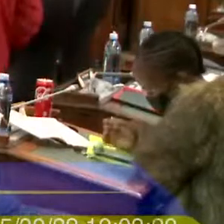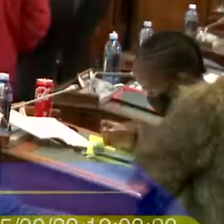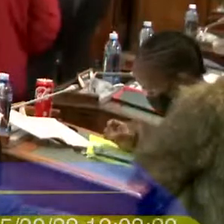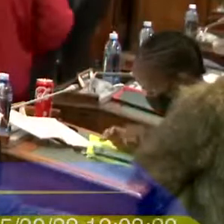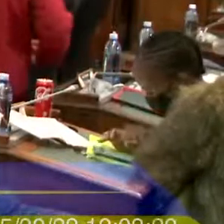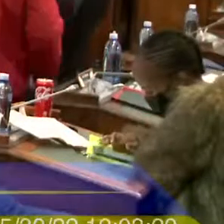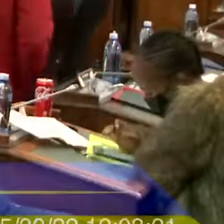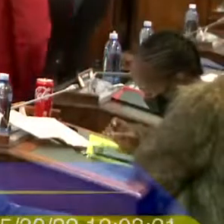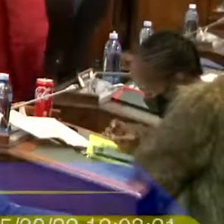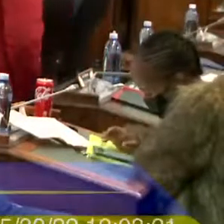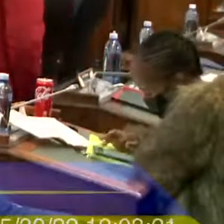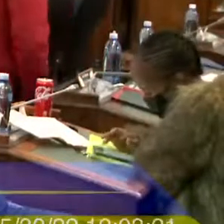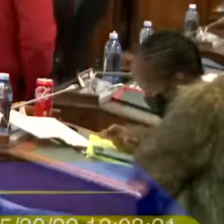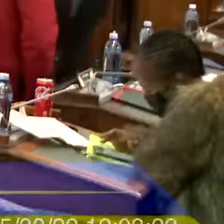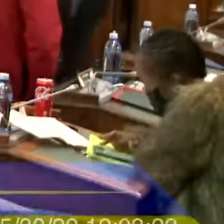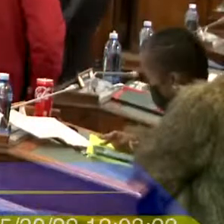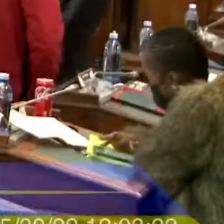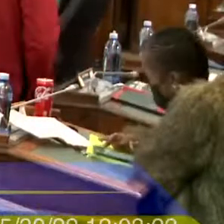uh